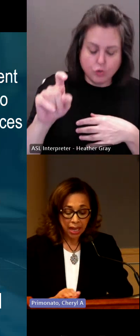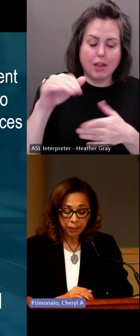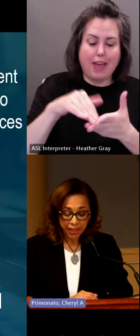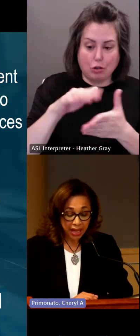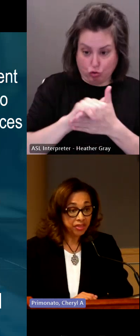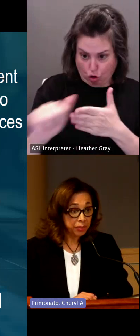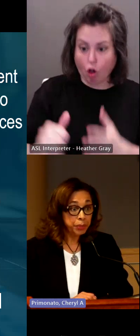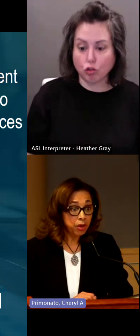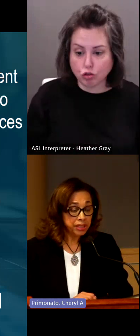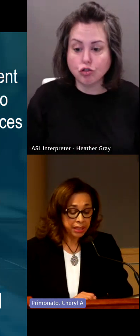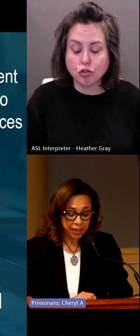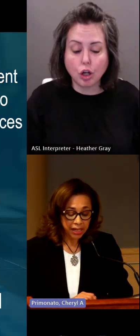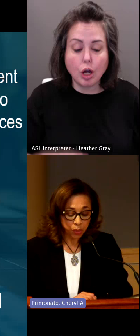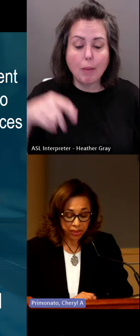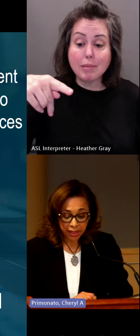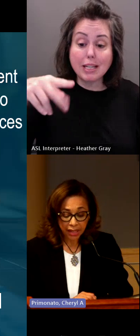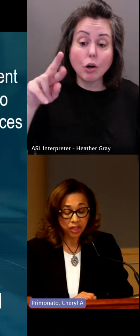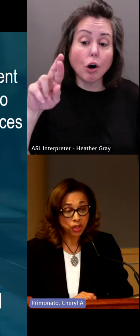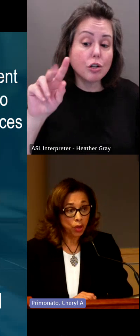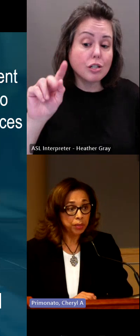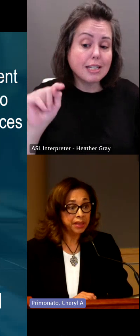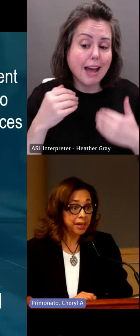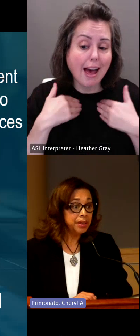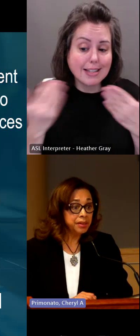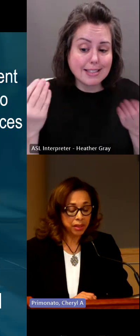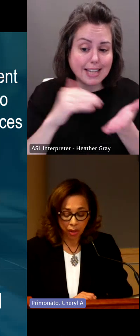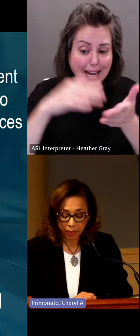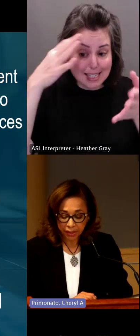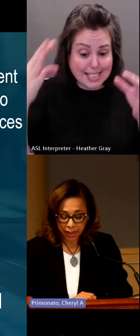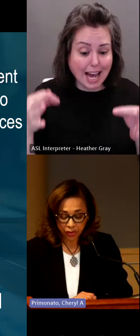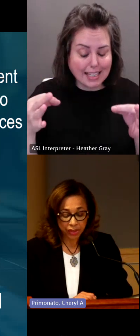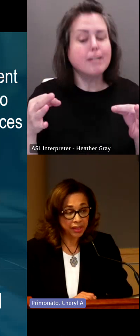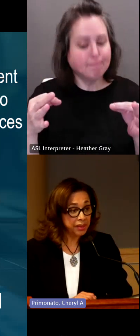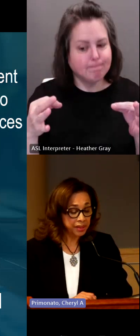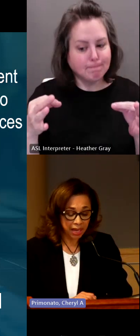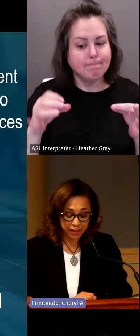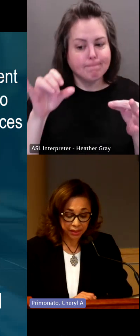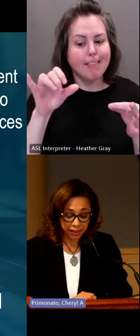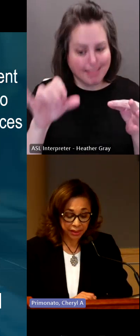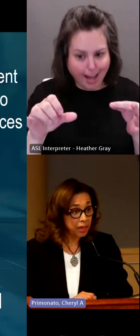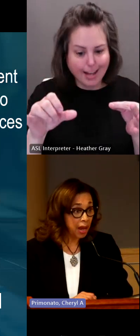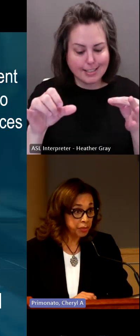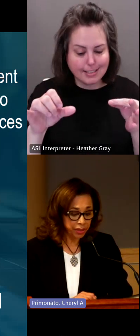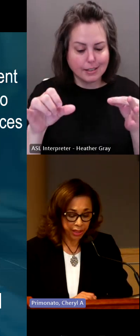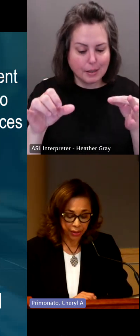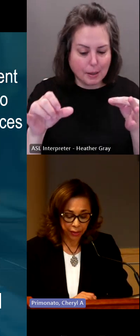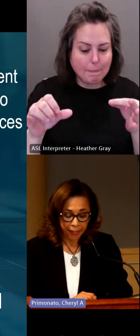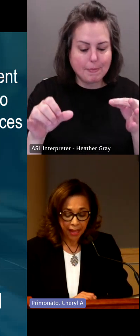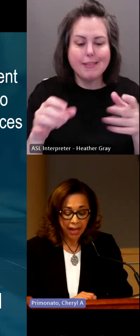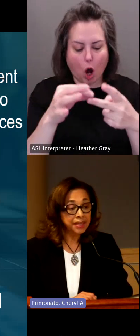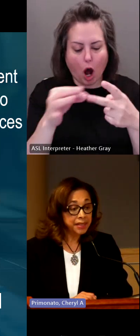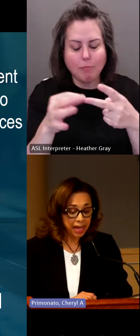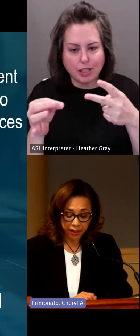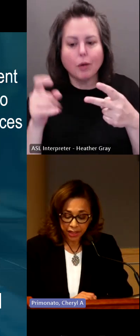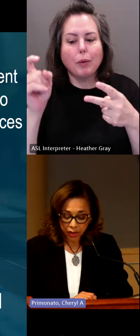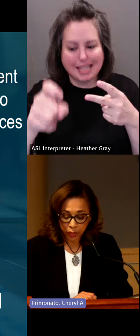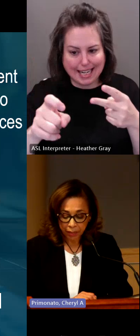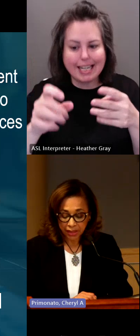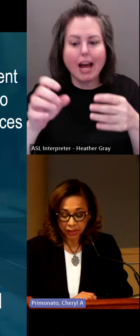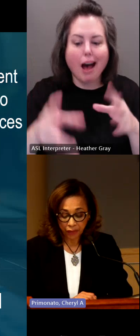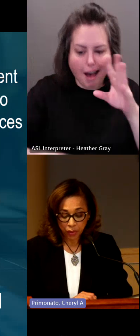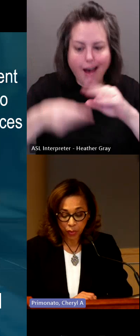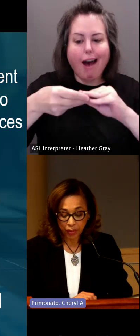$1,100,000. PRT has once again determined it is in our best interest to exercise the second option year,